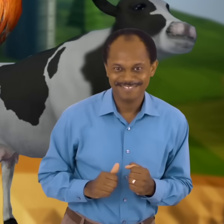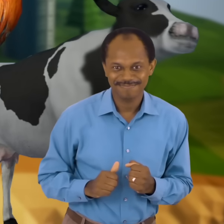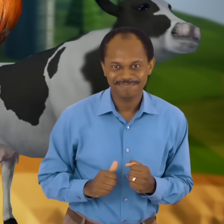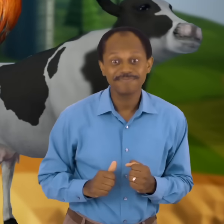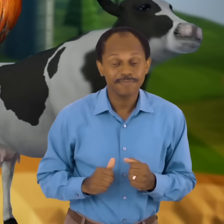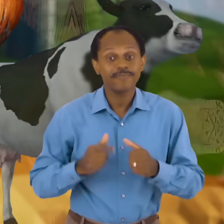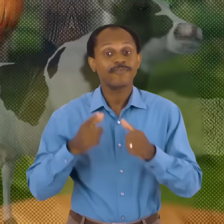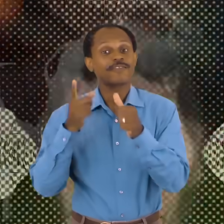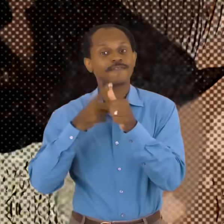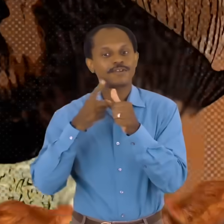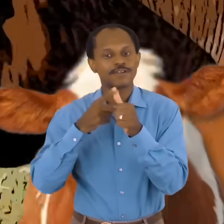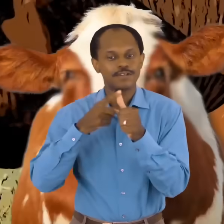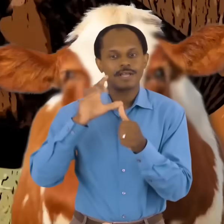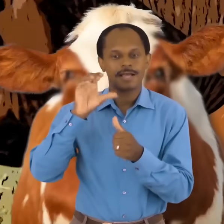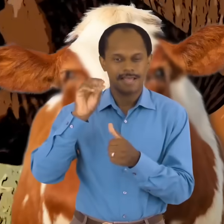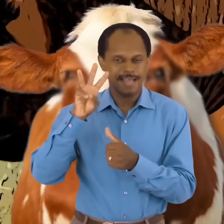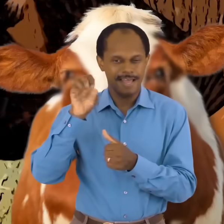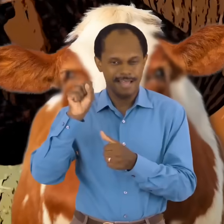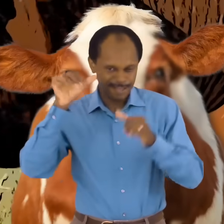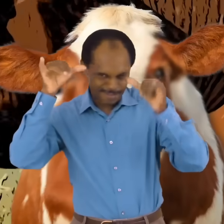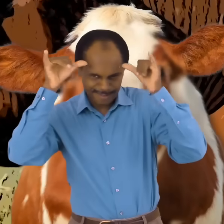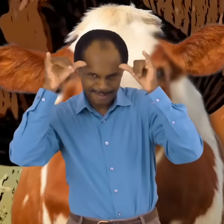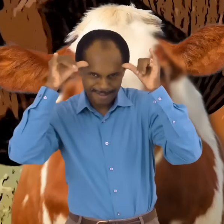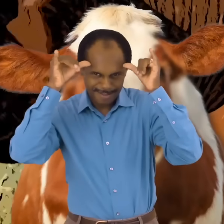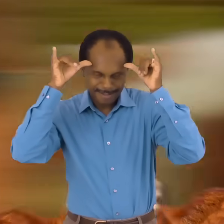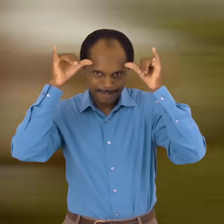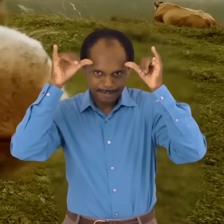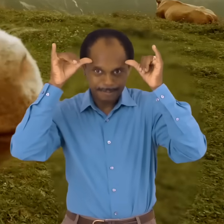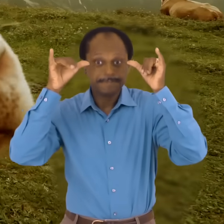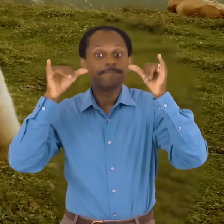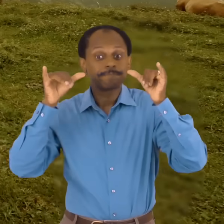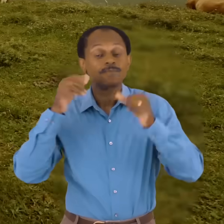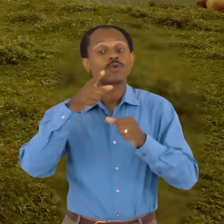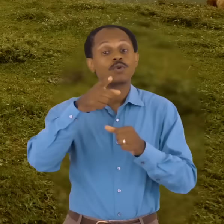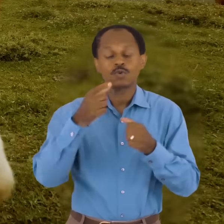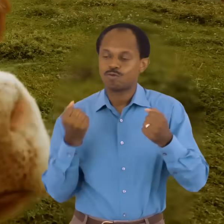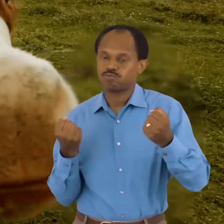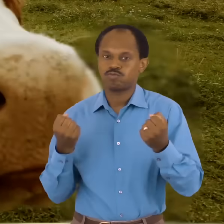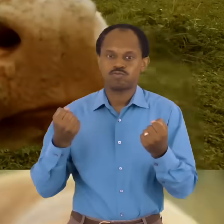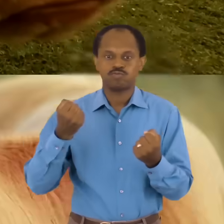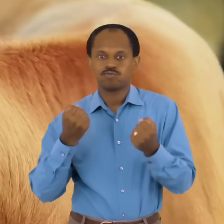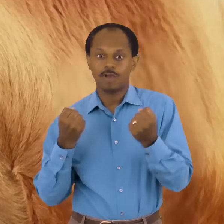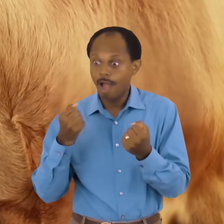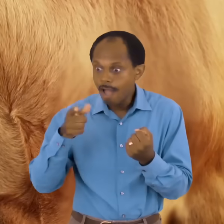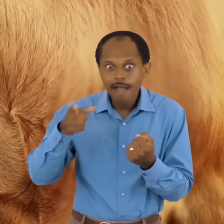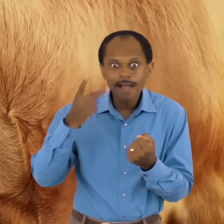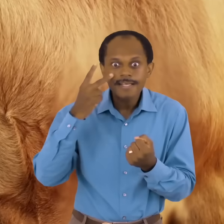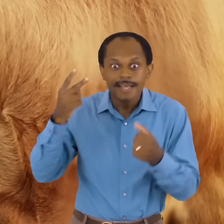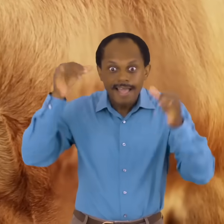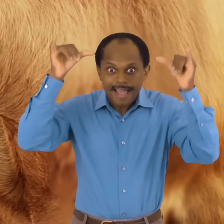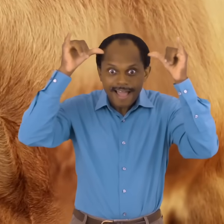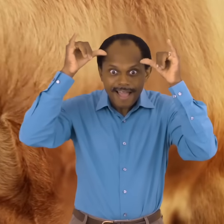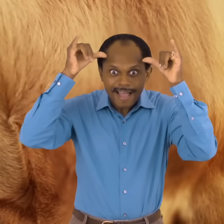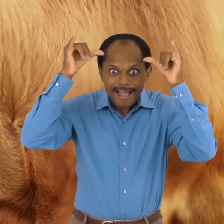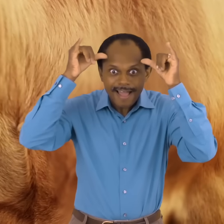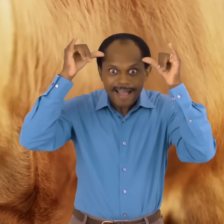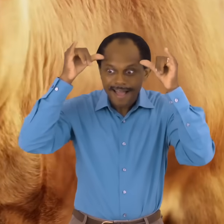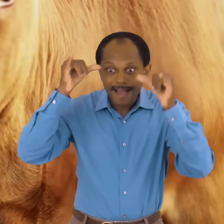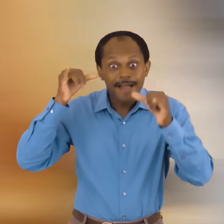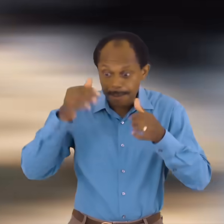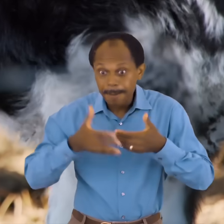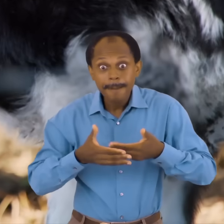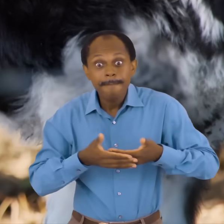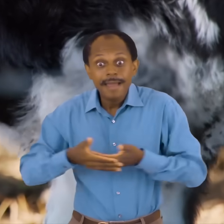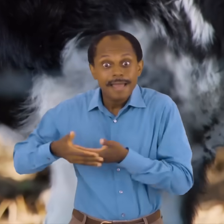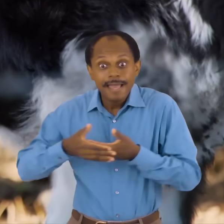you might find cows one kind of animal you might find on a farm are cows